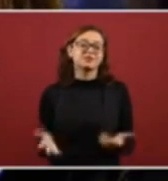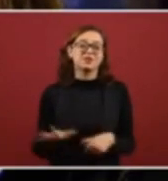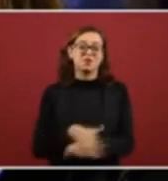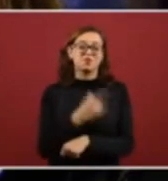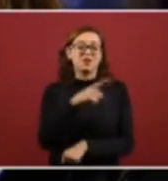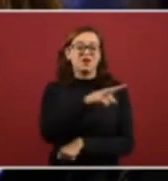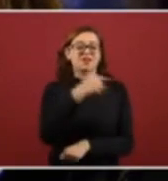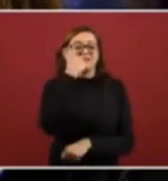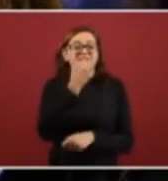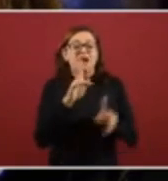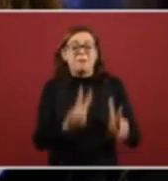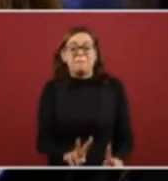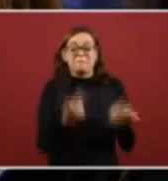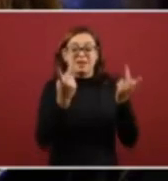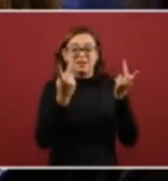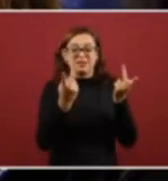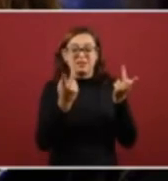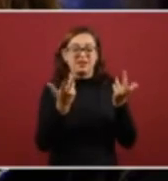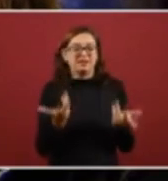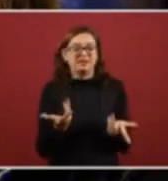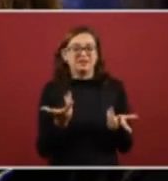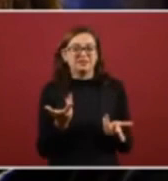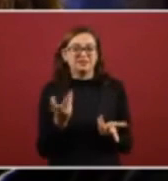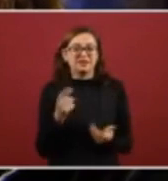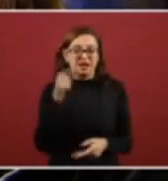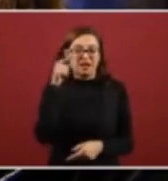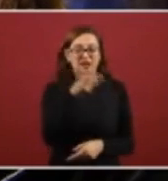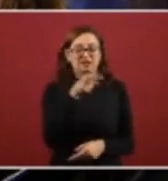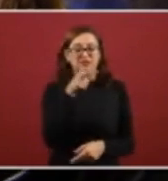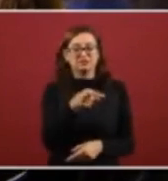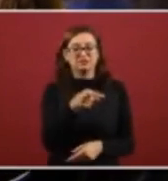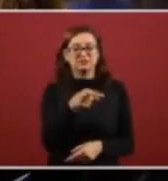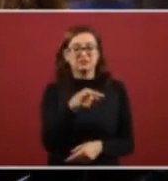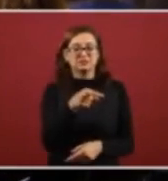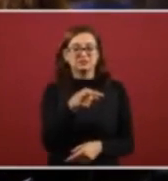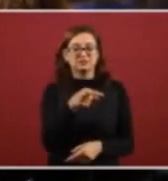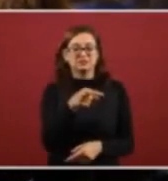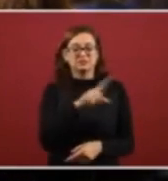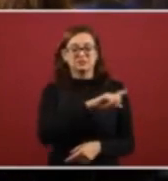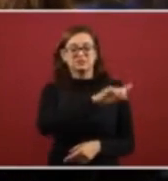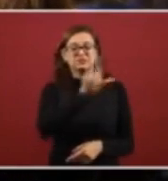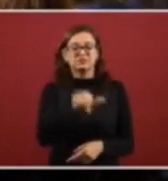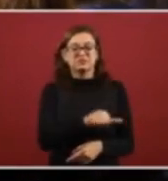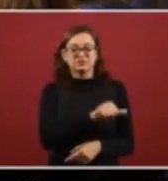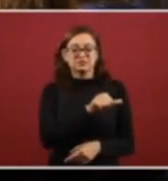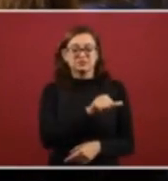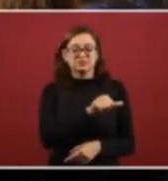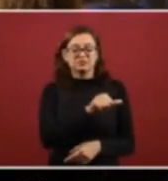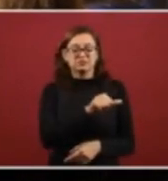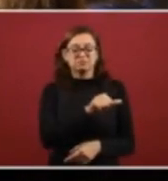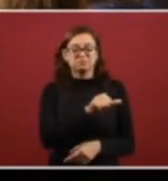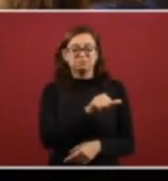Because they wanted to sell it, and it was possible for it to be used